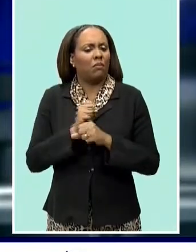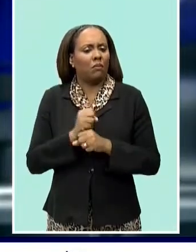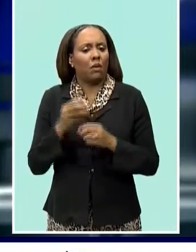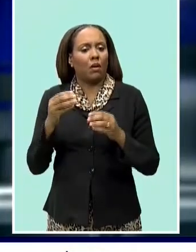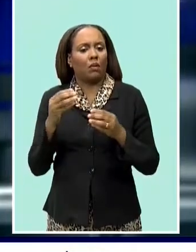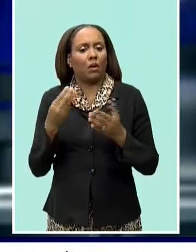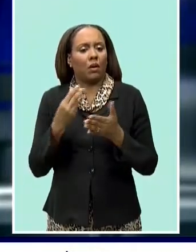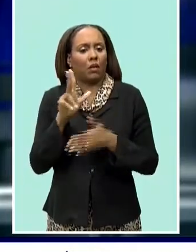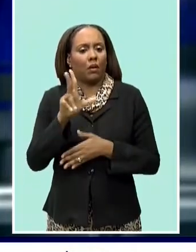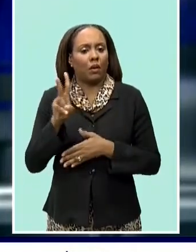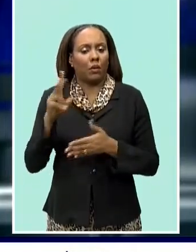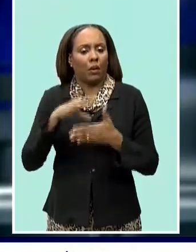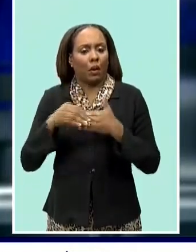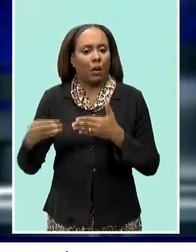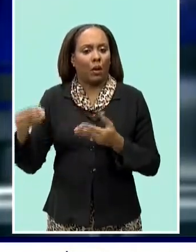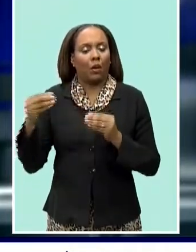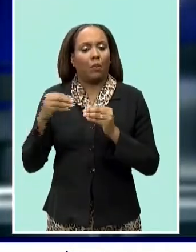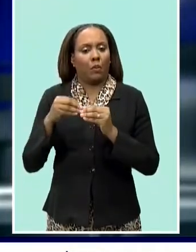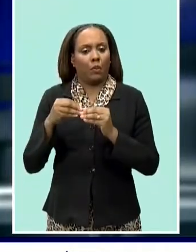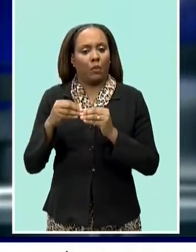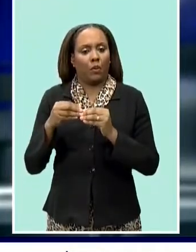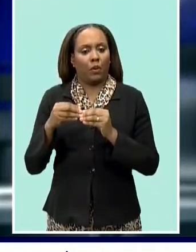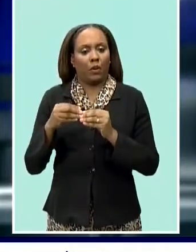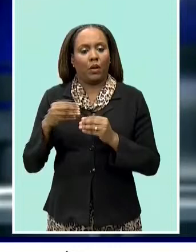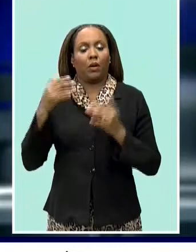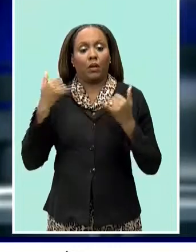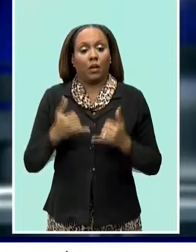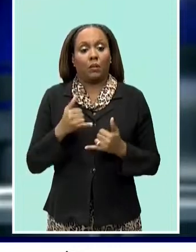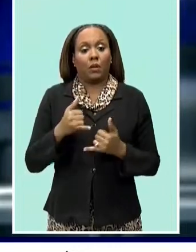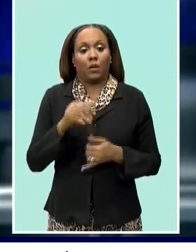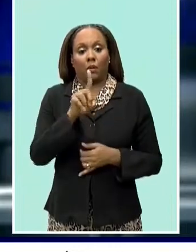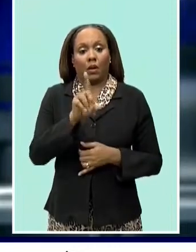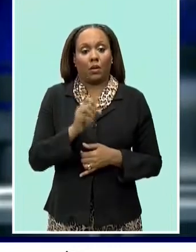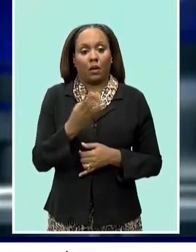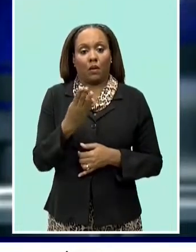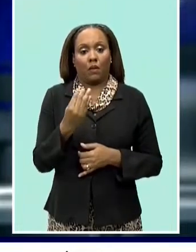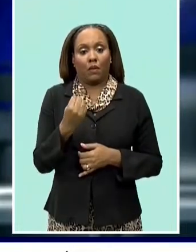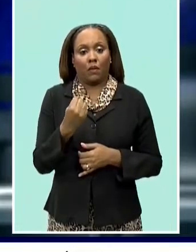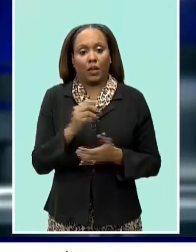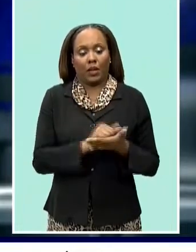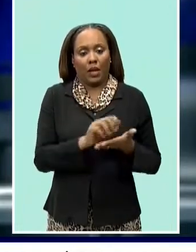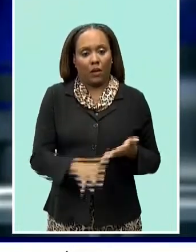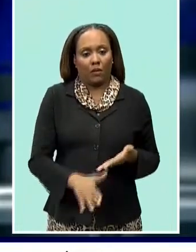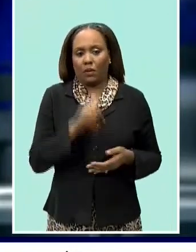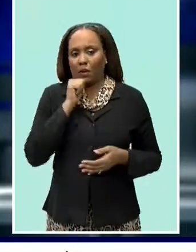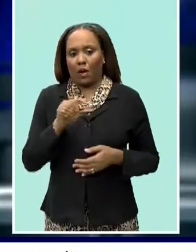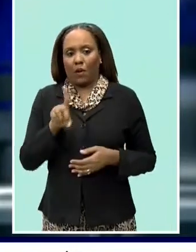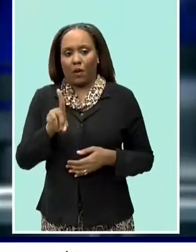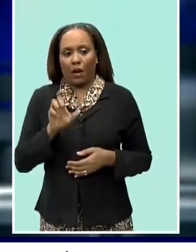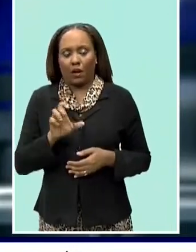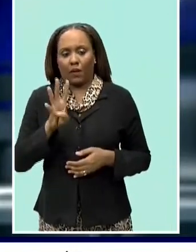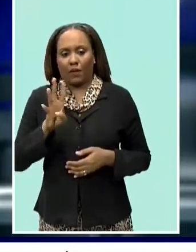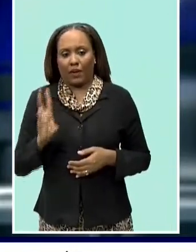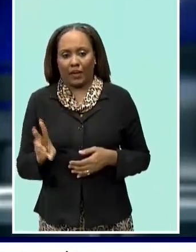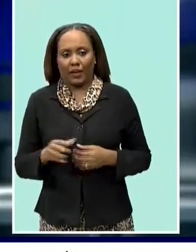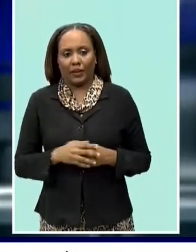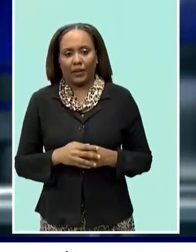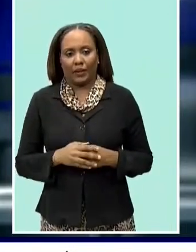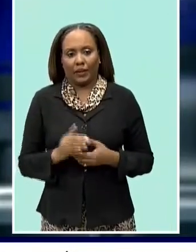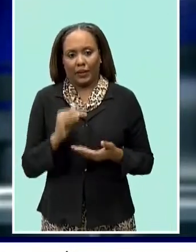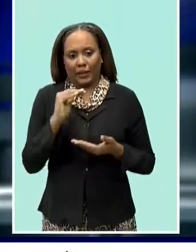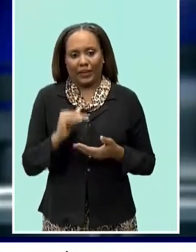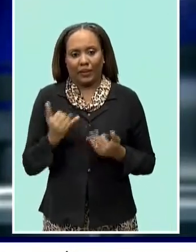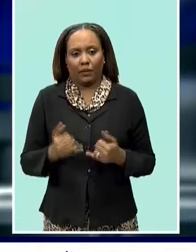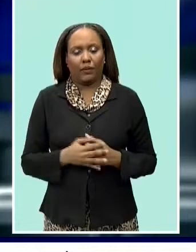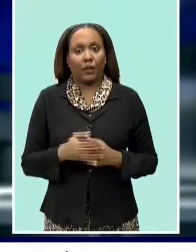$32 more in their hand, as the PAYE deducted will now be $114 instead of $146. Now,